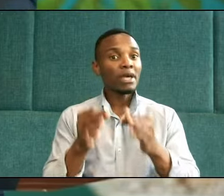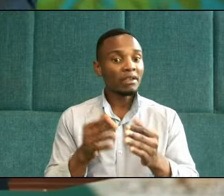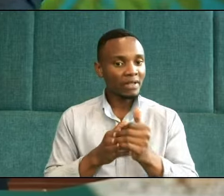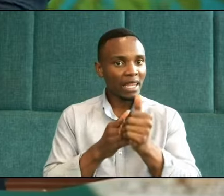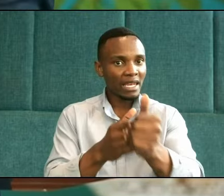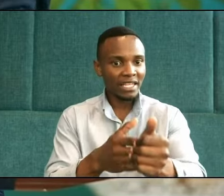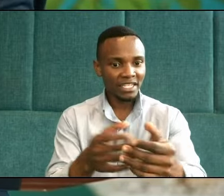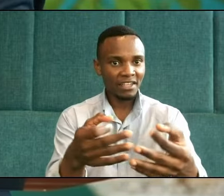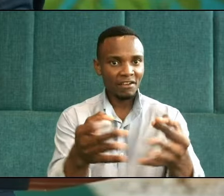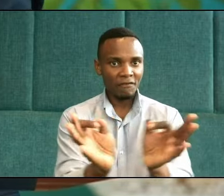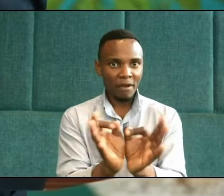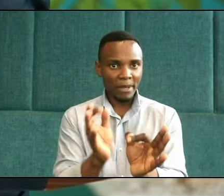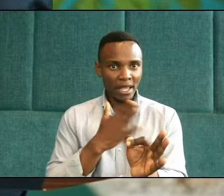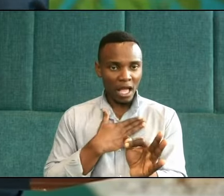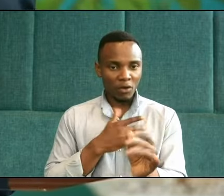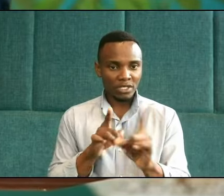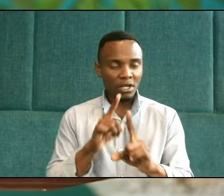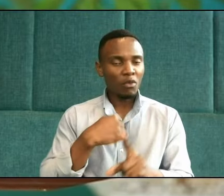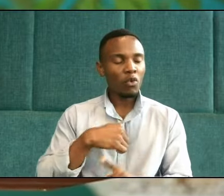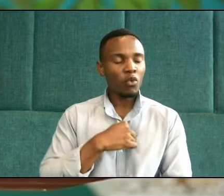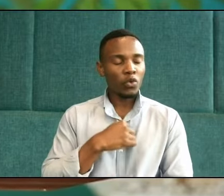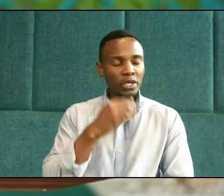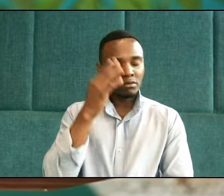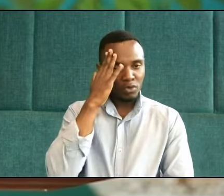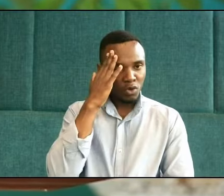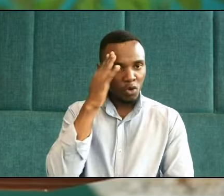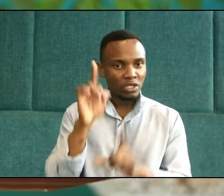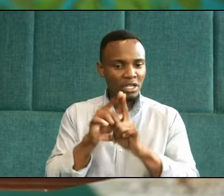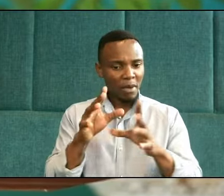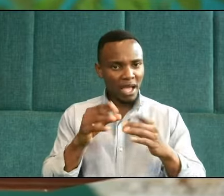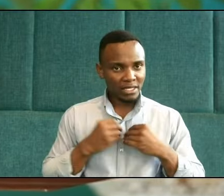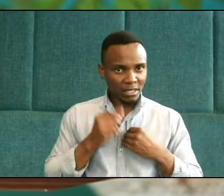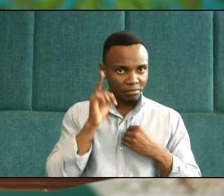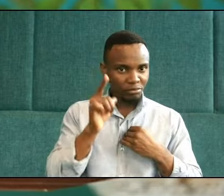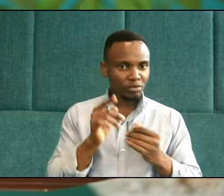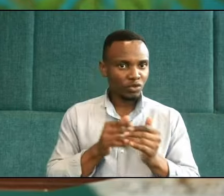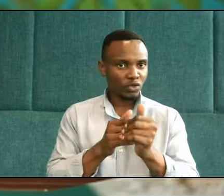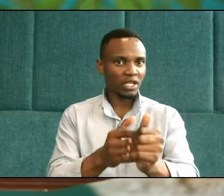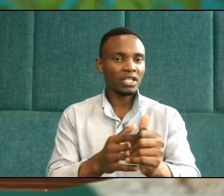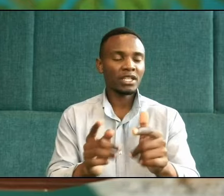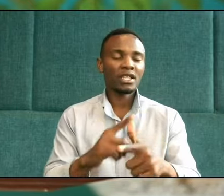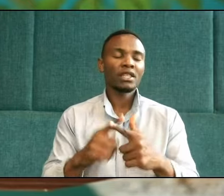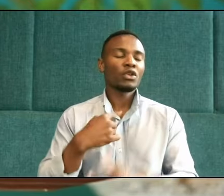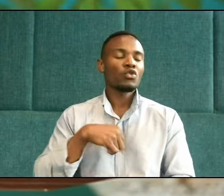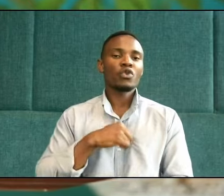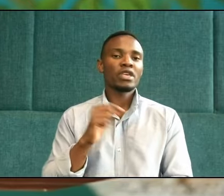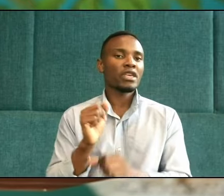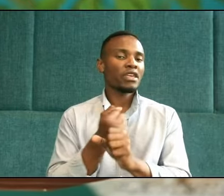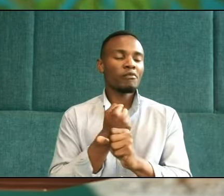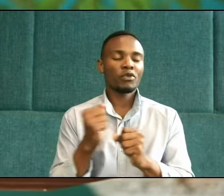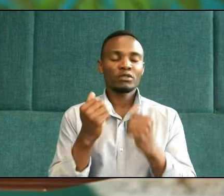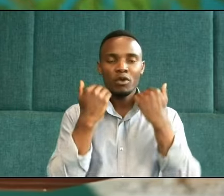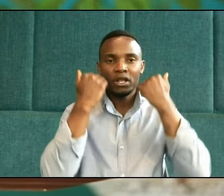our families and we appreciate him, allow him to be in, we will not die because of